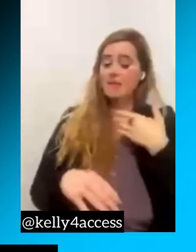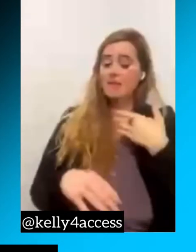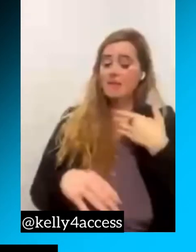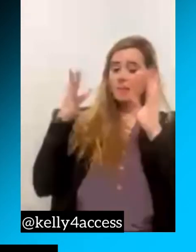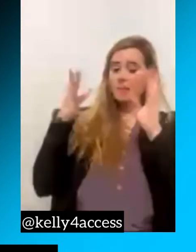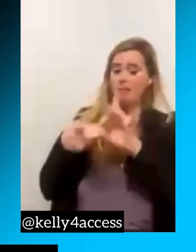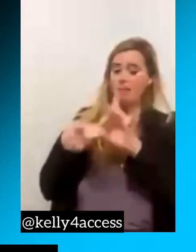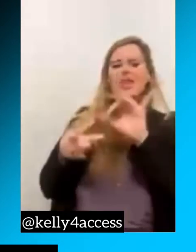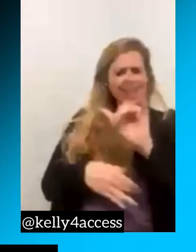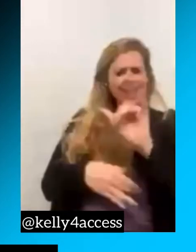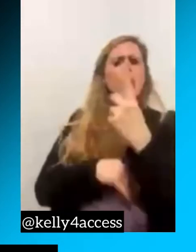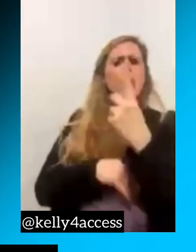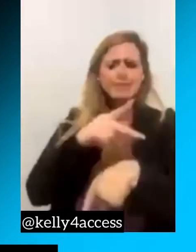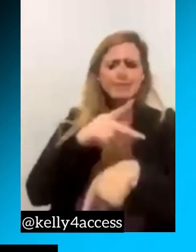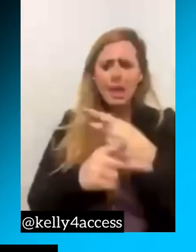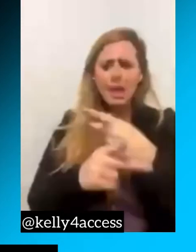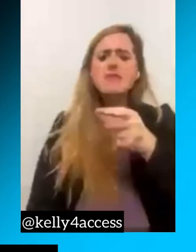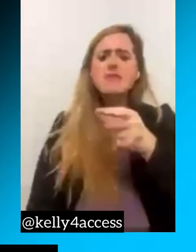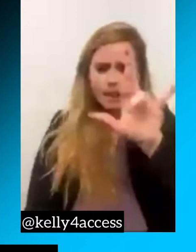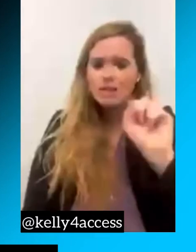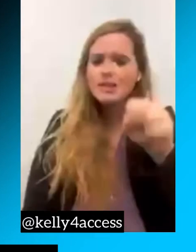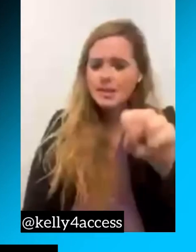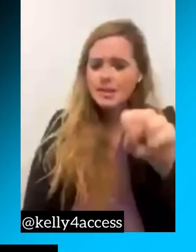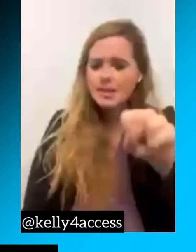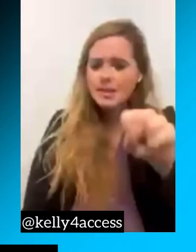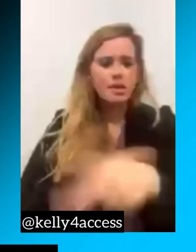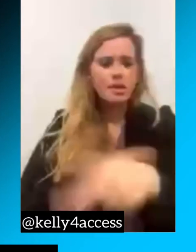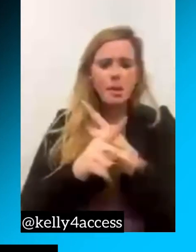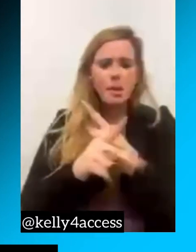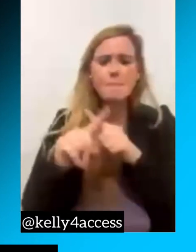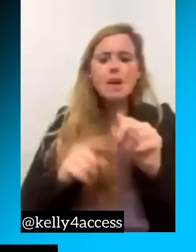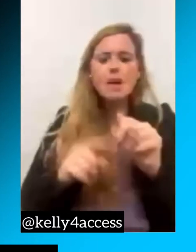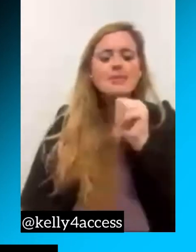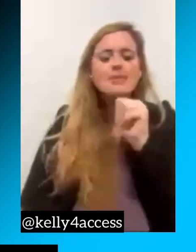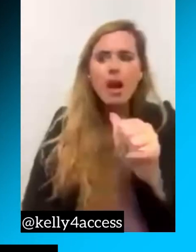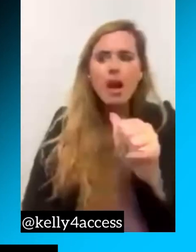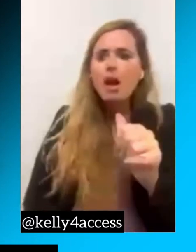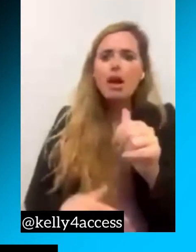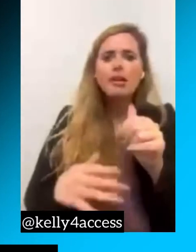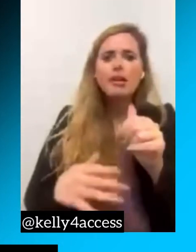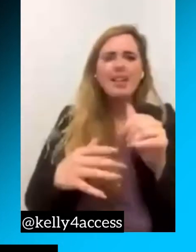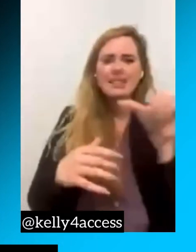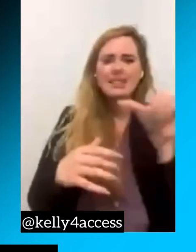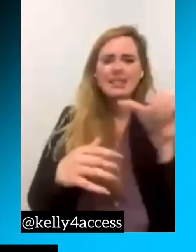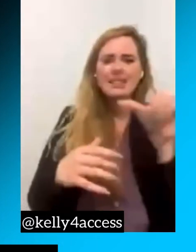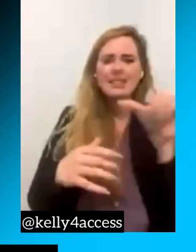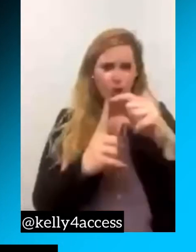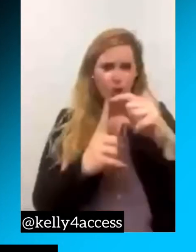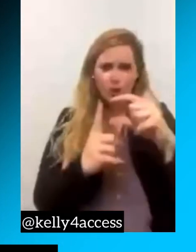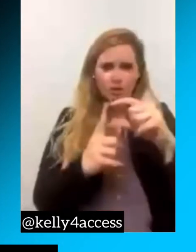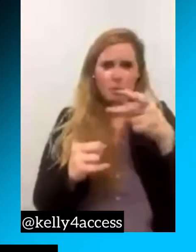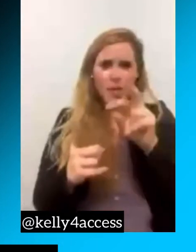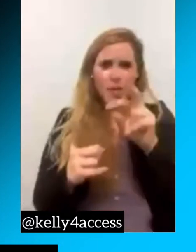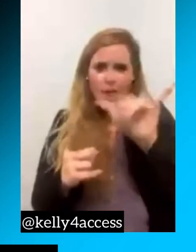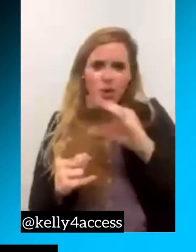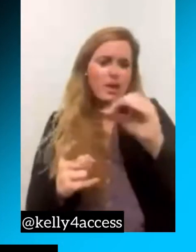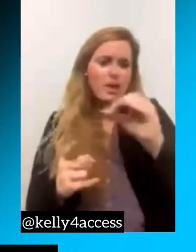polyamory, but it is not in and of itself interchangeable with polyamory. Like you cannot use those